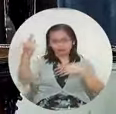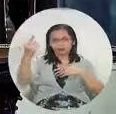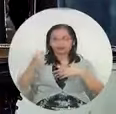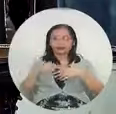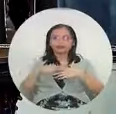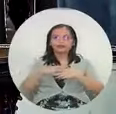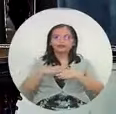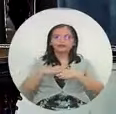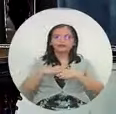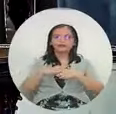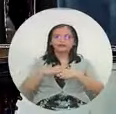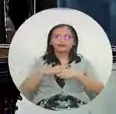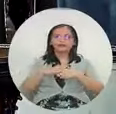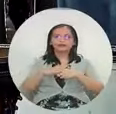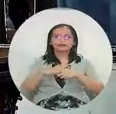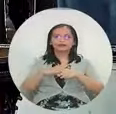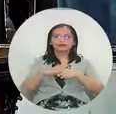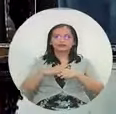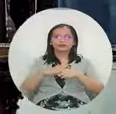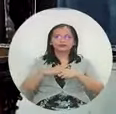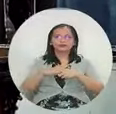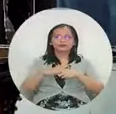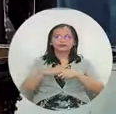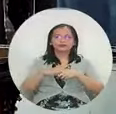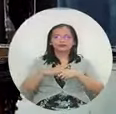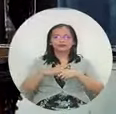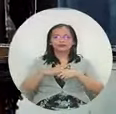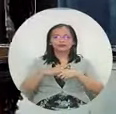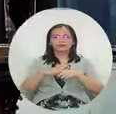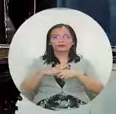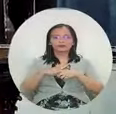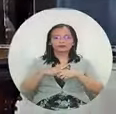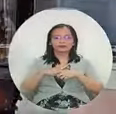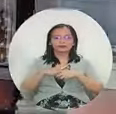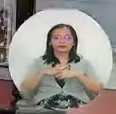But you know, when somebody smiles, I try to smile, hello.